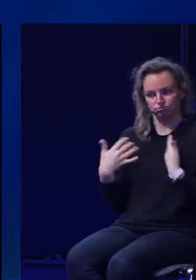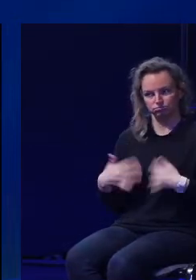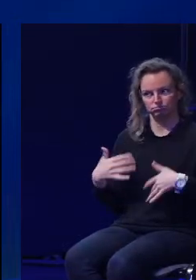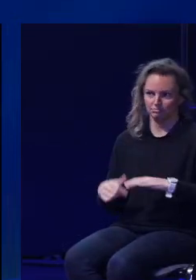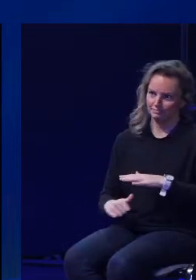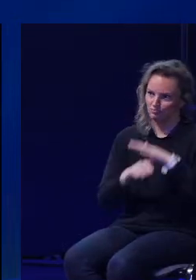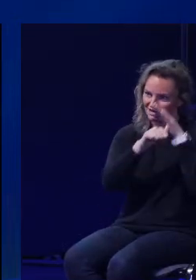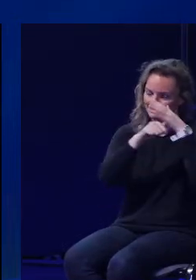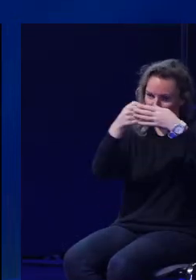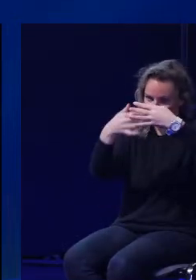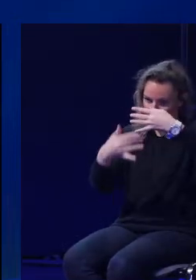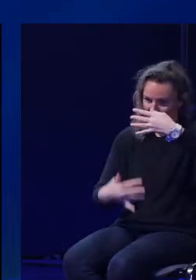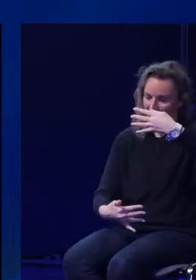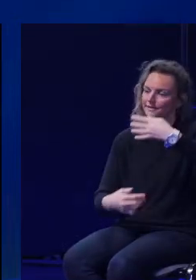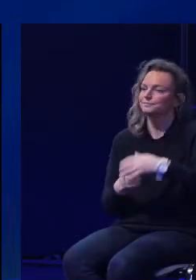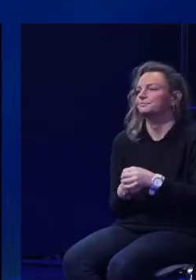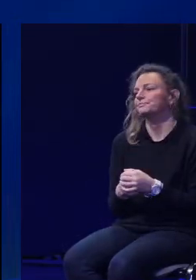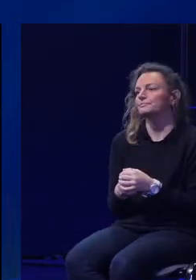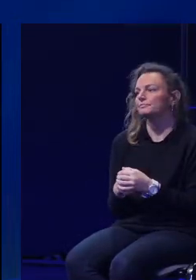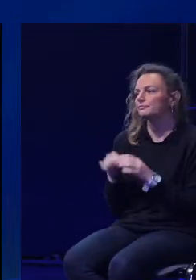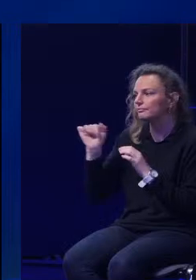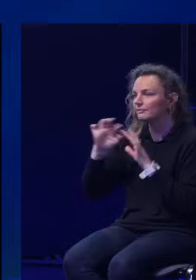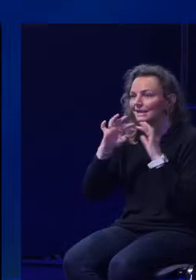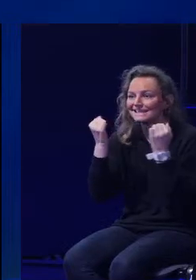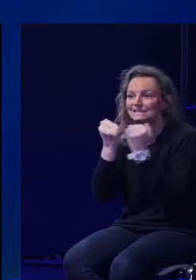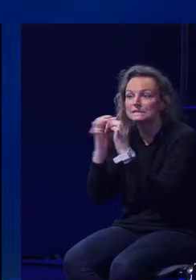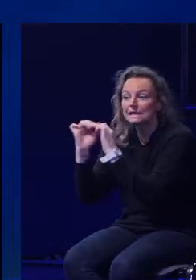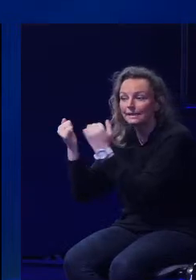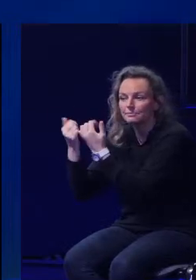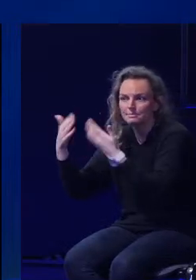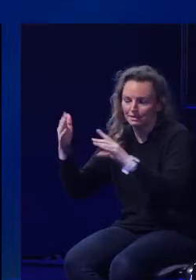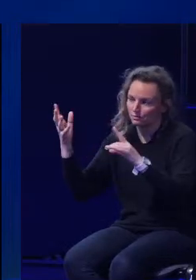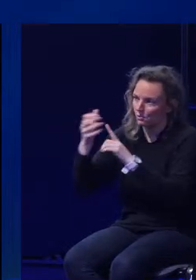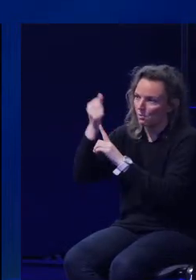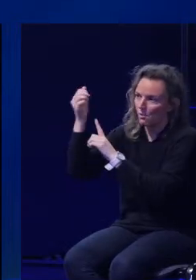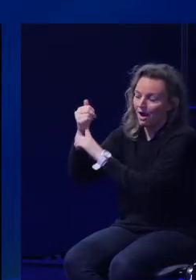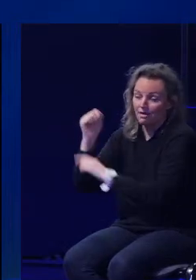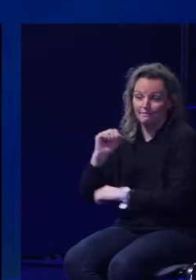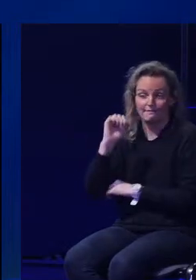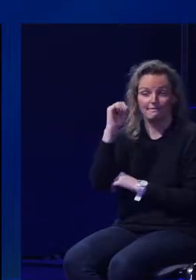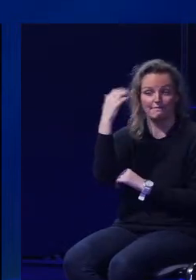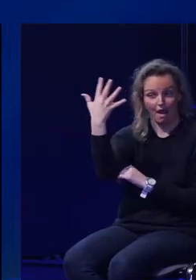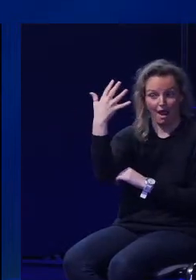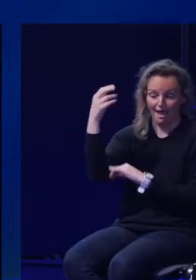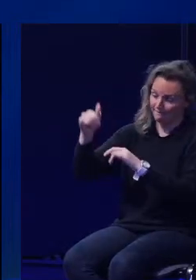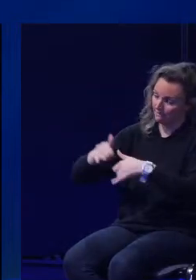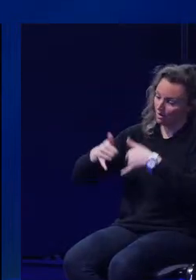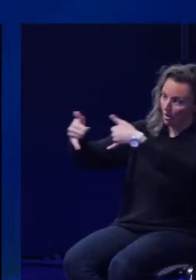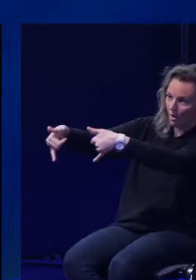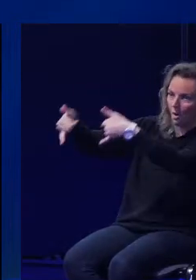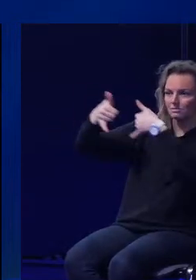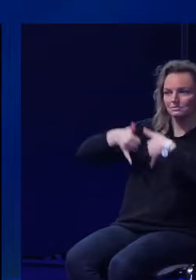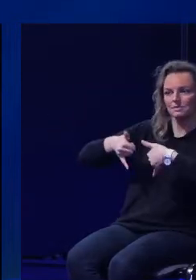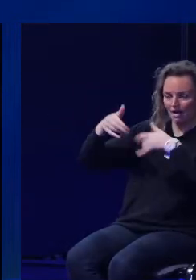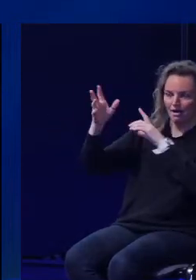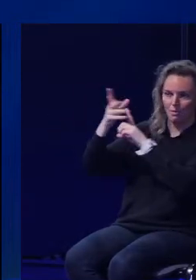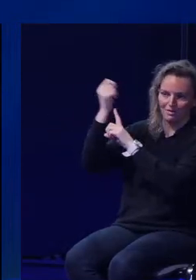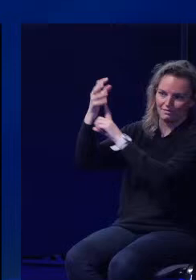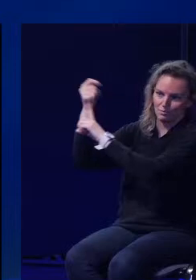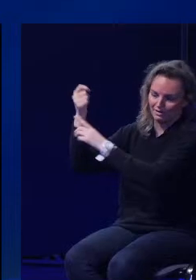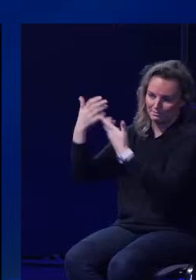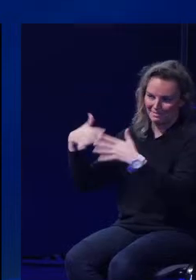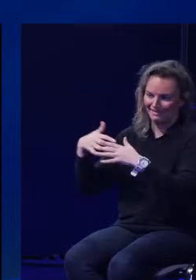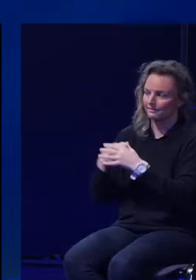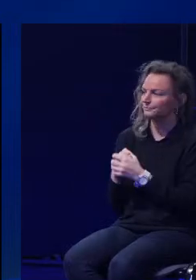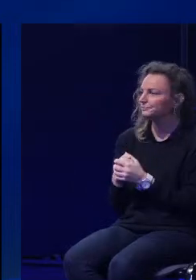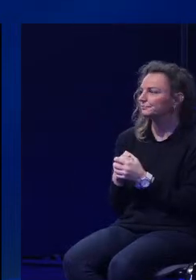And his teams have contributed to 5 VFX Oscars, Oscar wins over the last decade alone. Paul has also spent more than